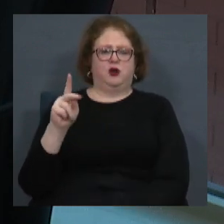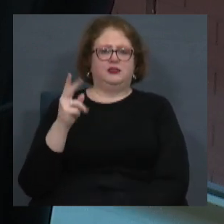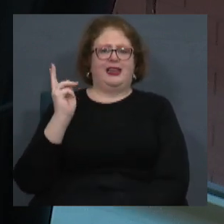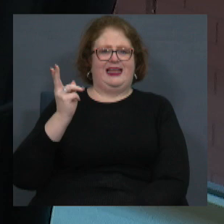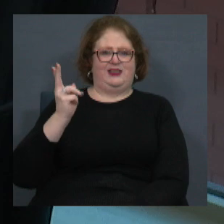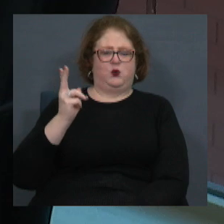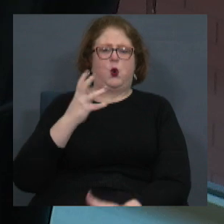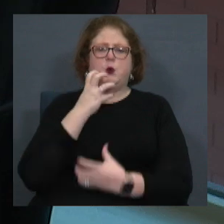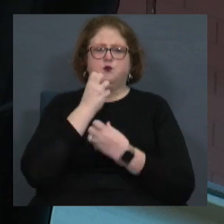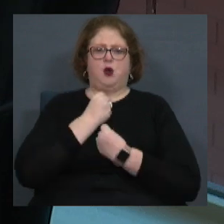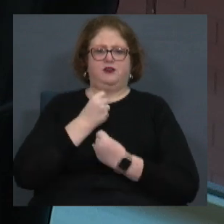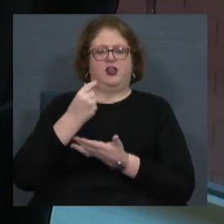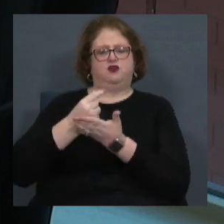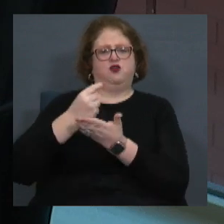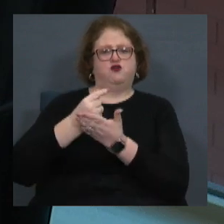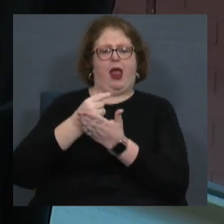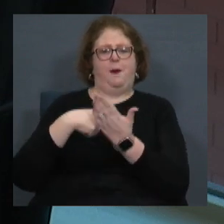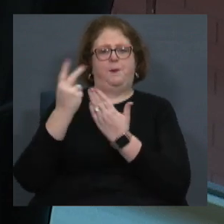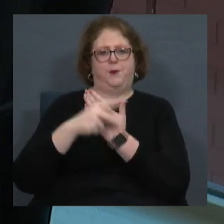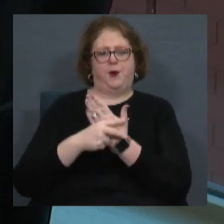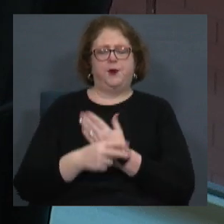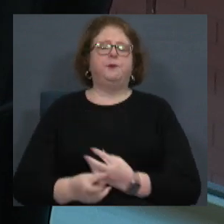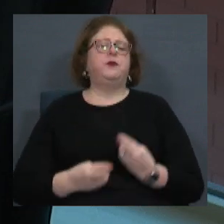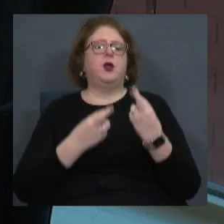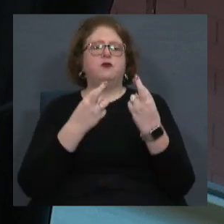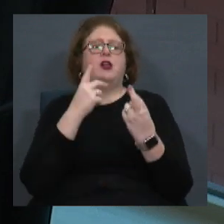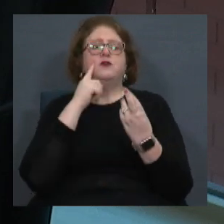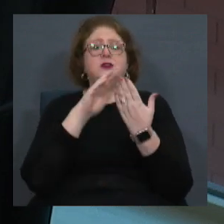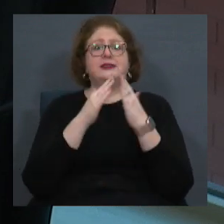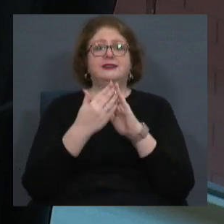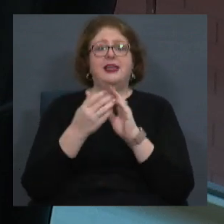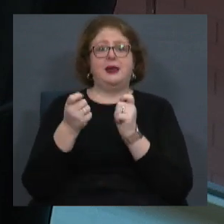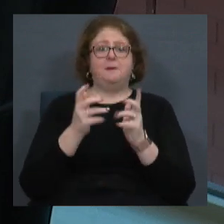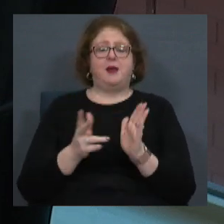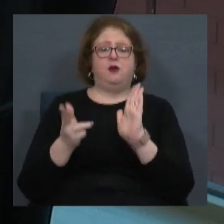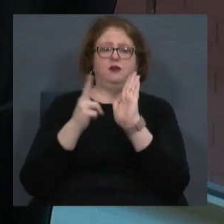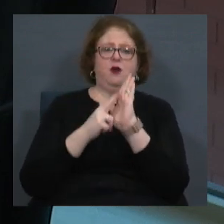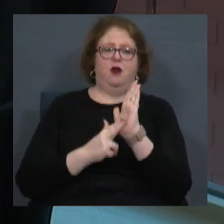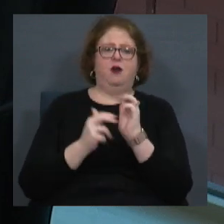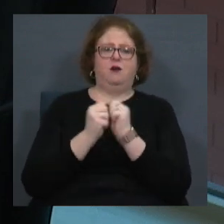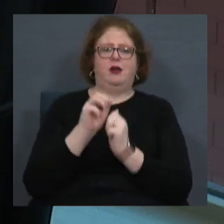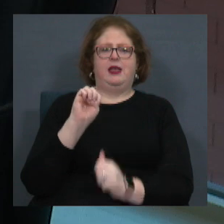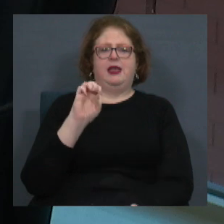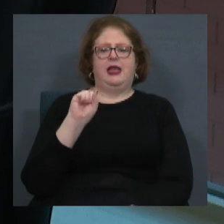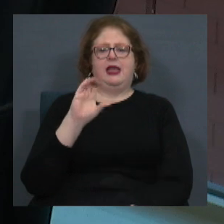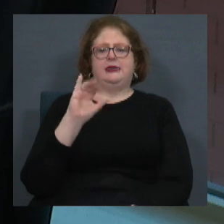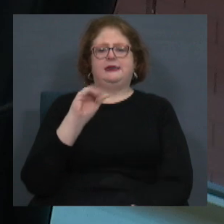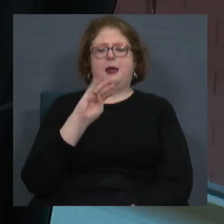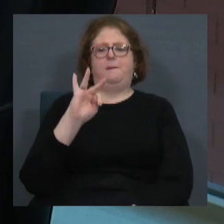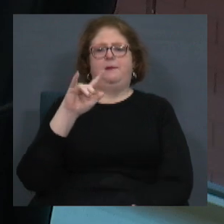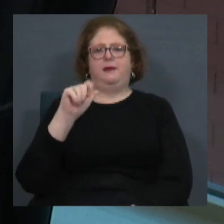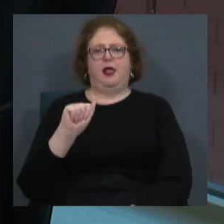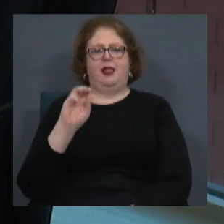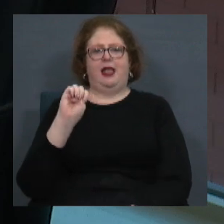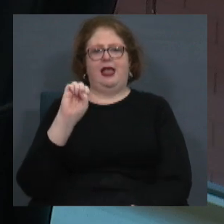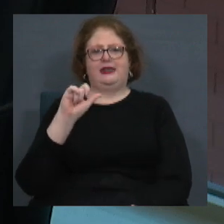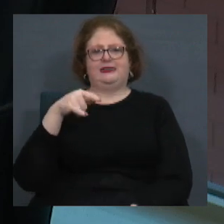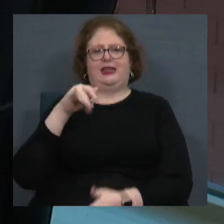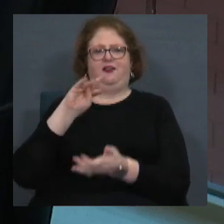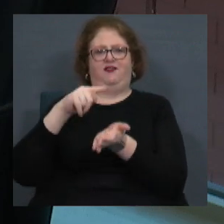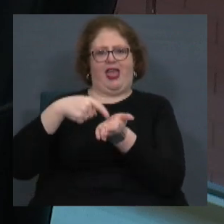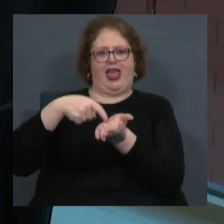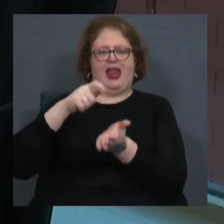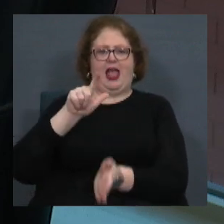and Grant Program. A resolution to authorize the city manager to enter into a contract with Escamilla Excavating LLC in an amount not to exceed